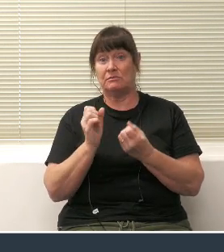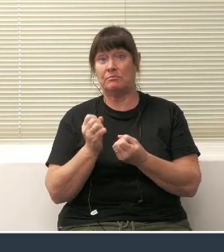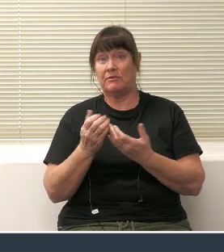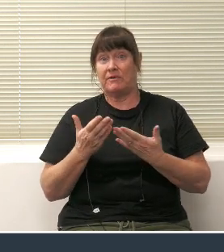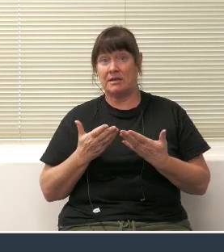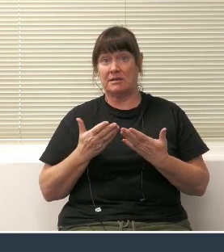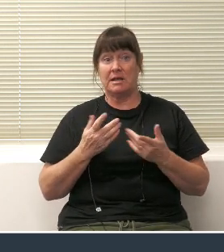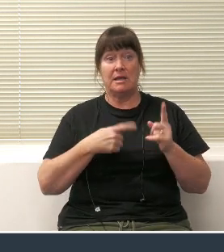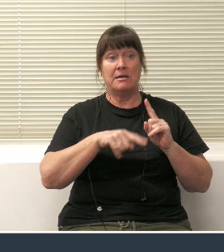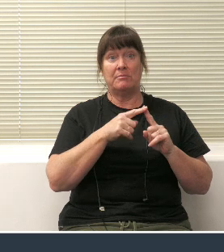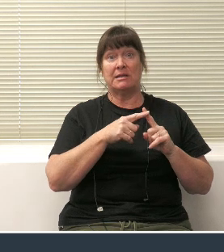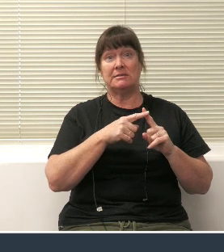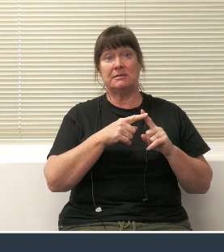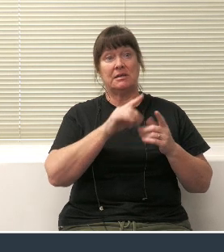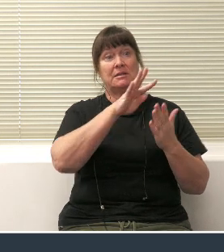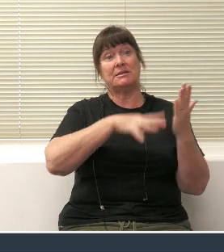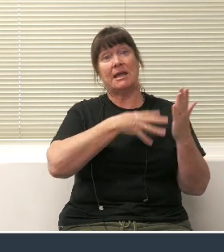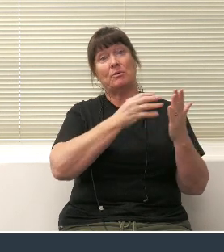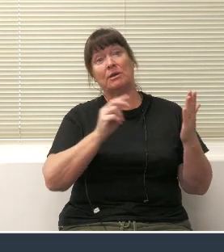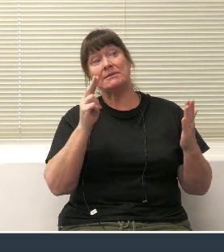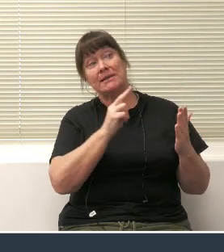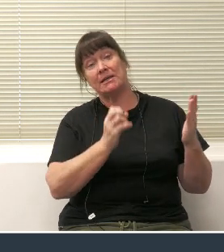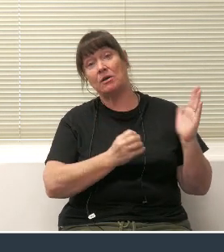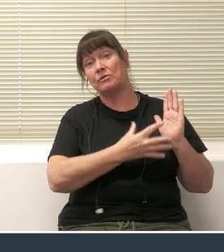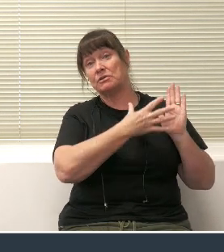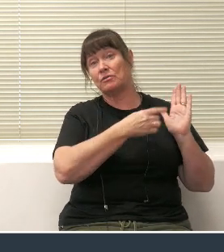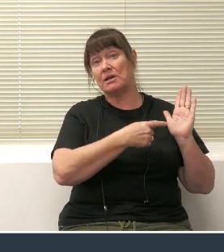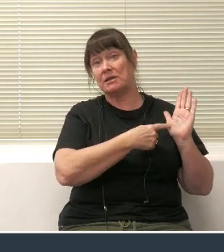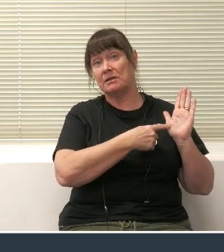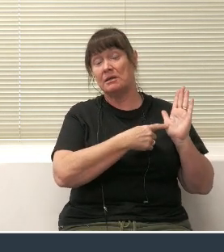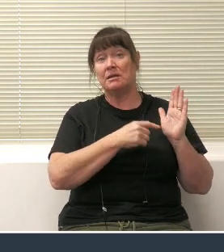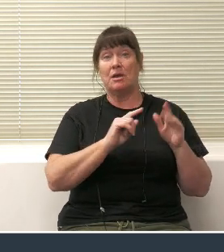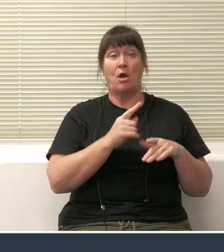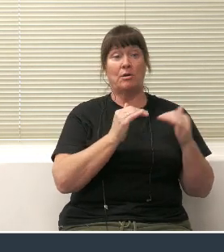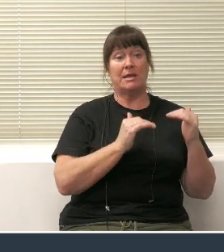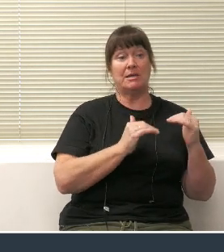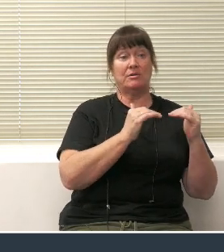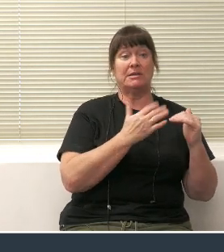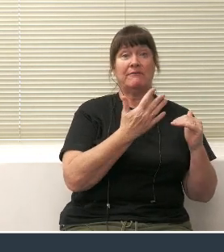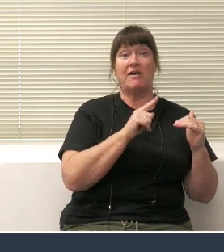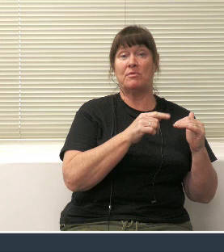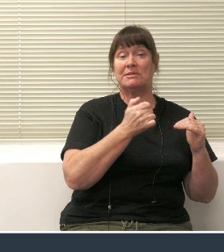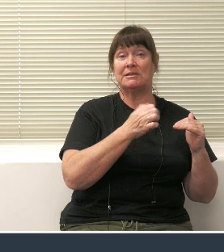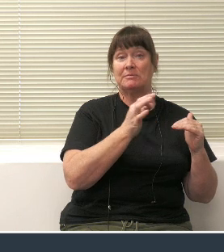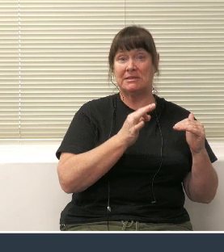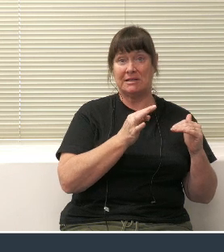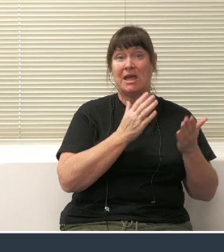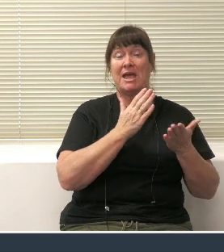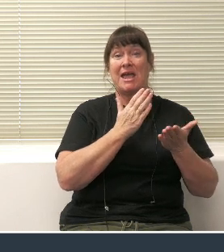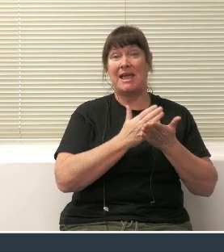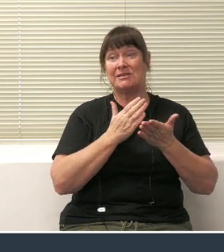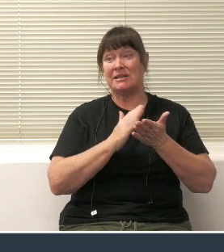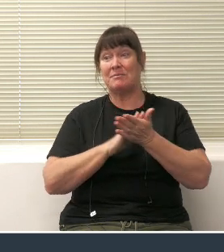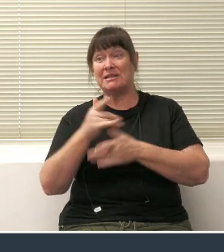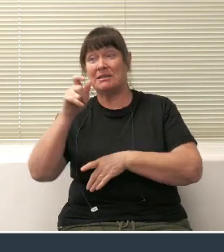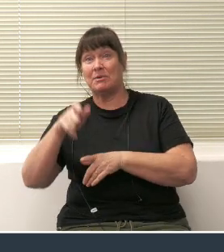report and the table shown up on the screen shows that only increasing fees and charges by 5.6% effectively costs